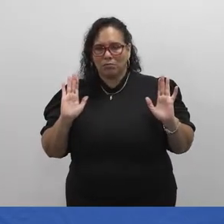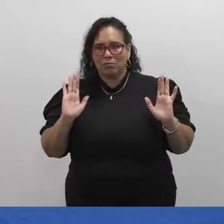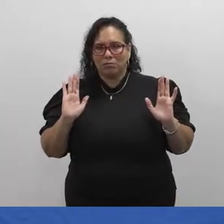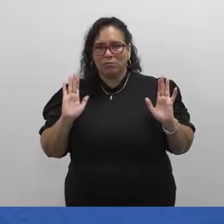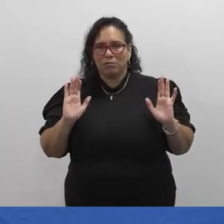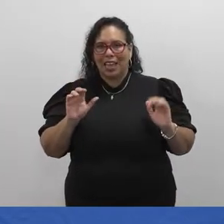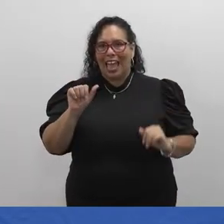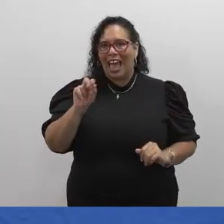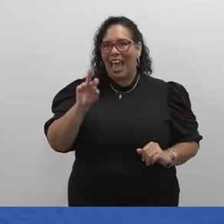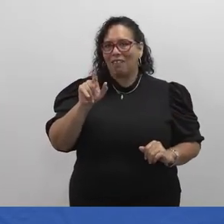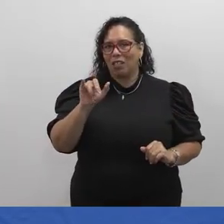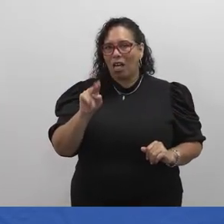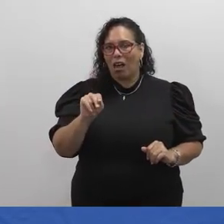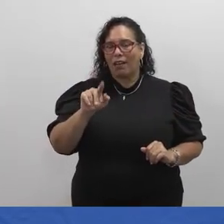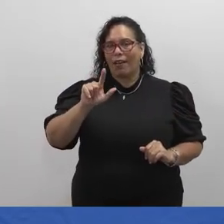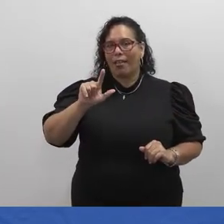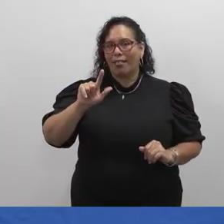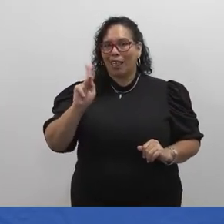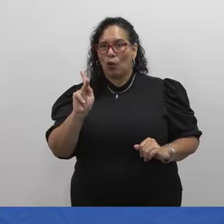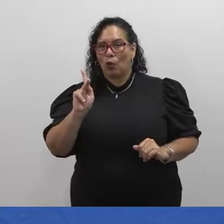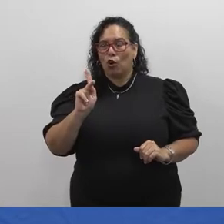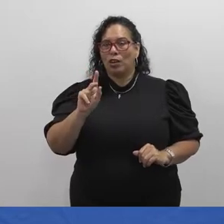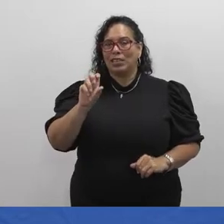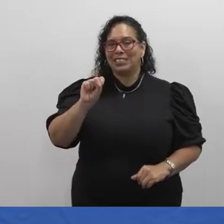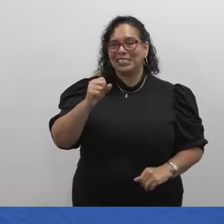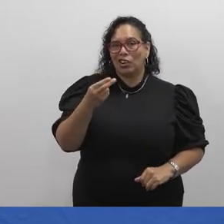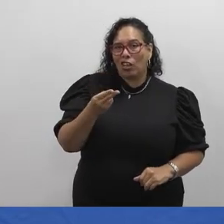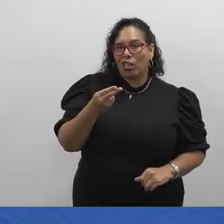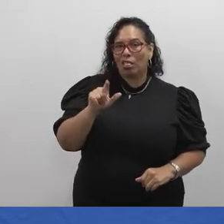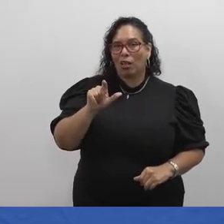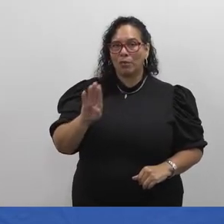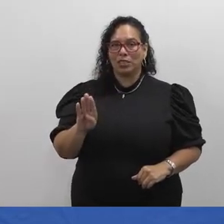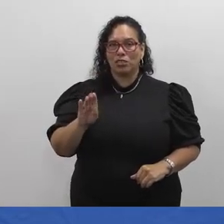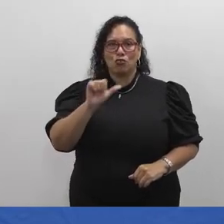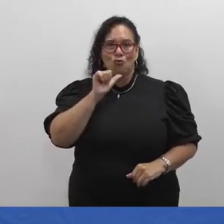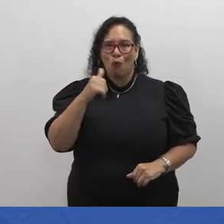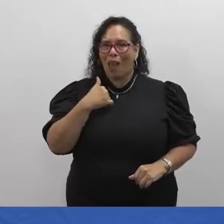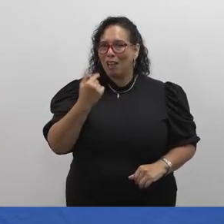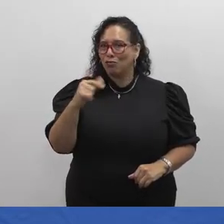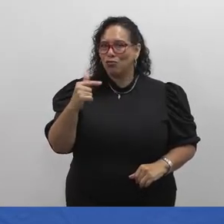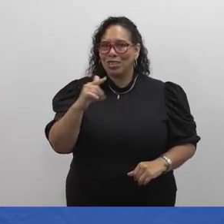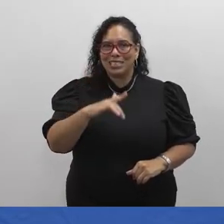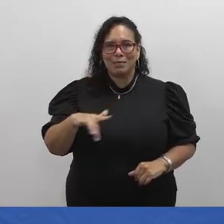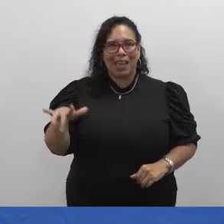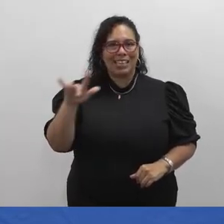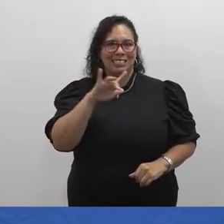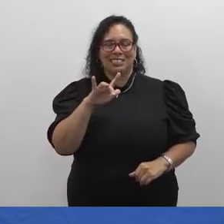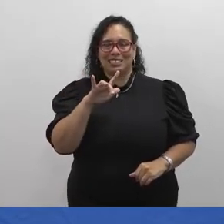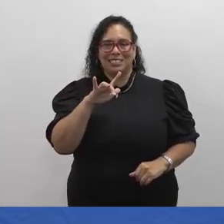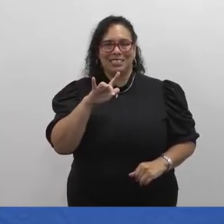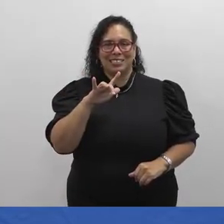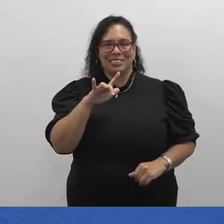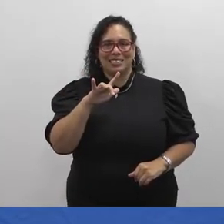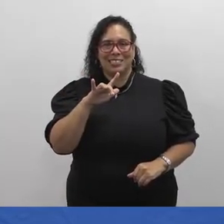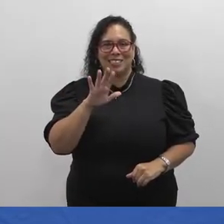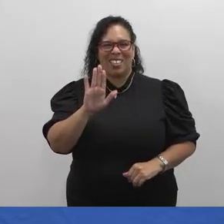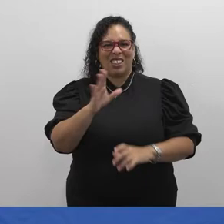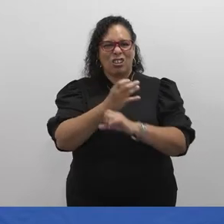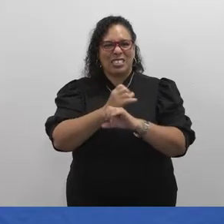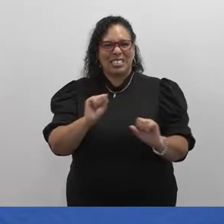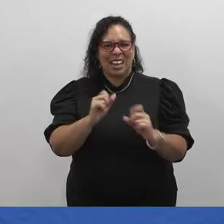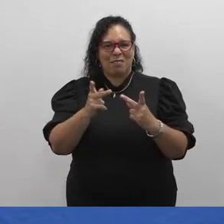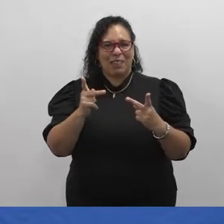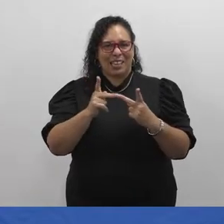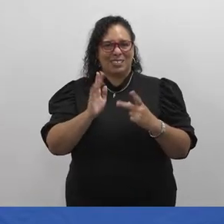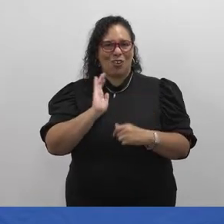Avalon, Lakewood, Signal Hill, and Long Beach, don't have any green space. Their safe havens are our schools. Right, so if